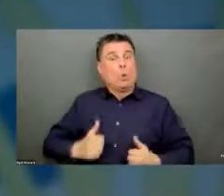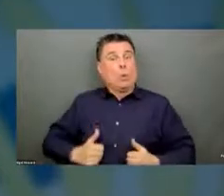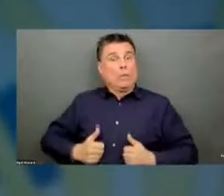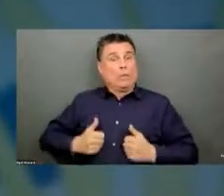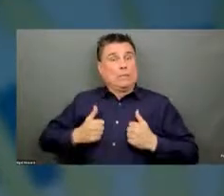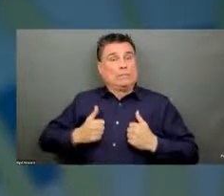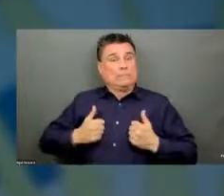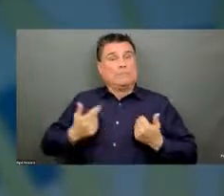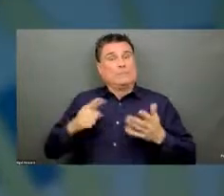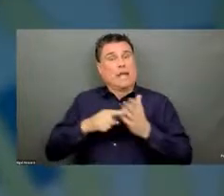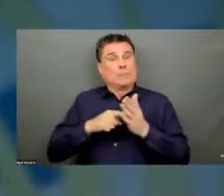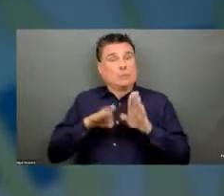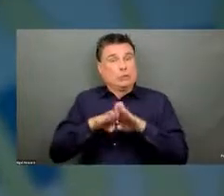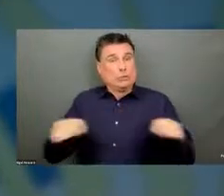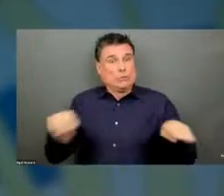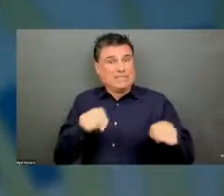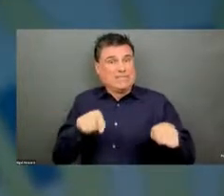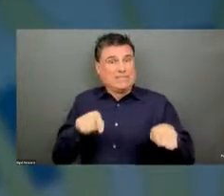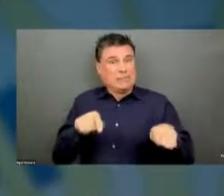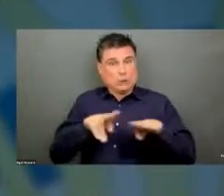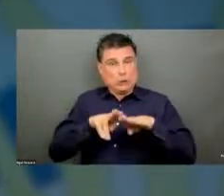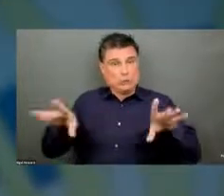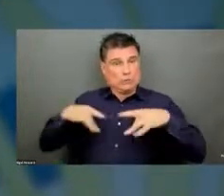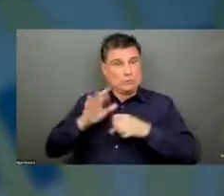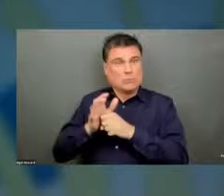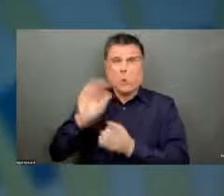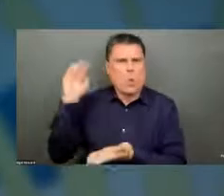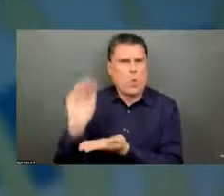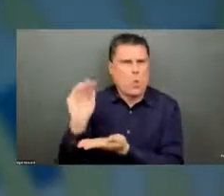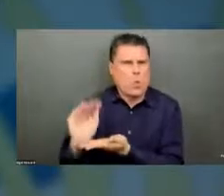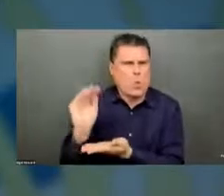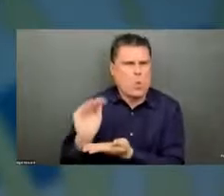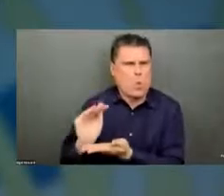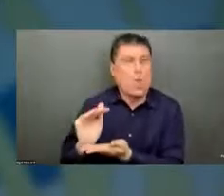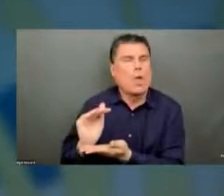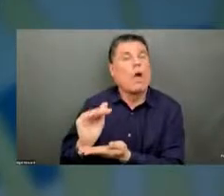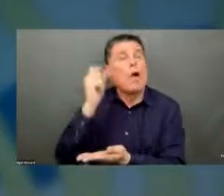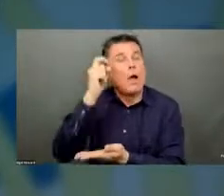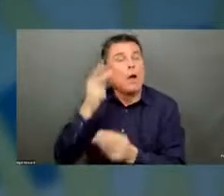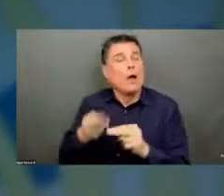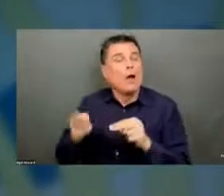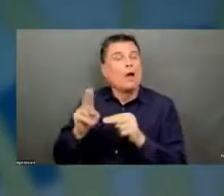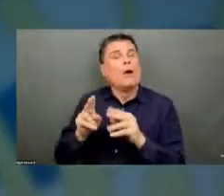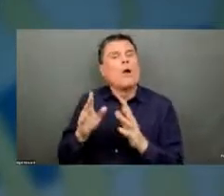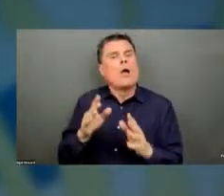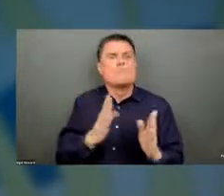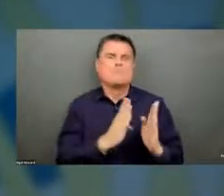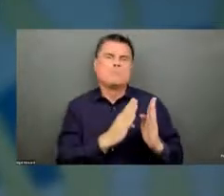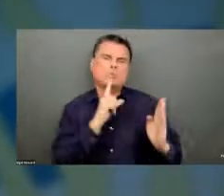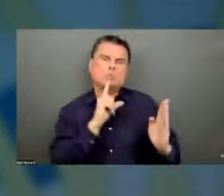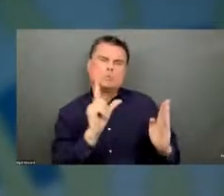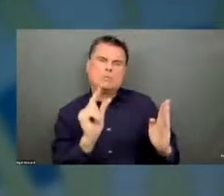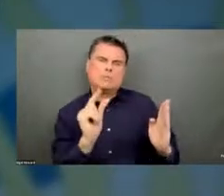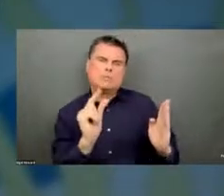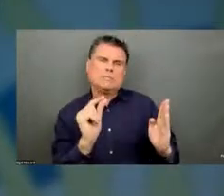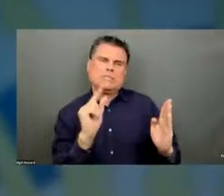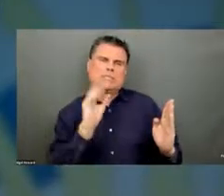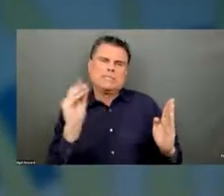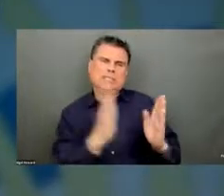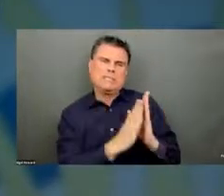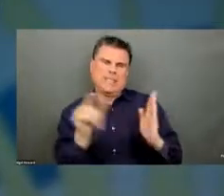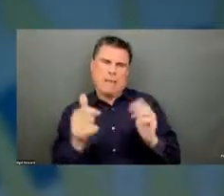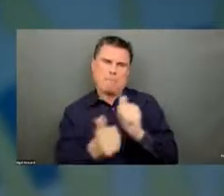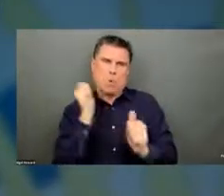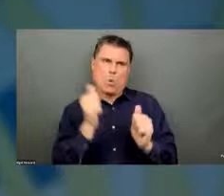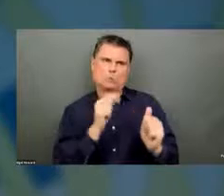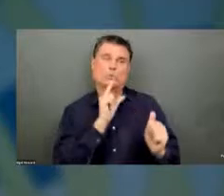cases in people between 20 and 60, and an increase in people who require hospital care,